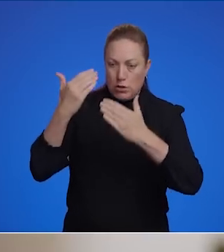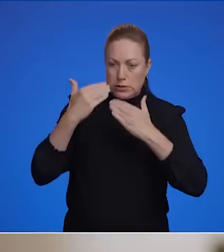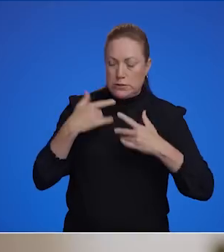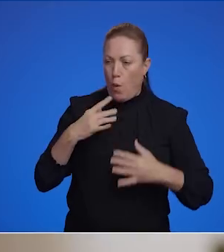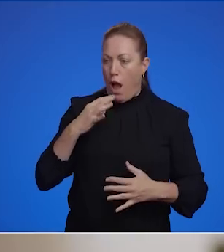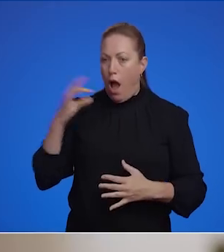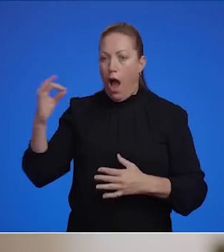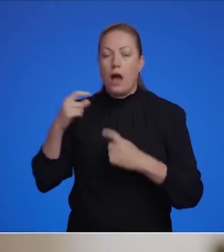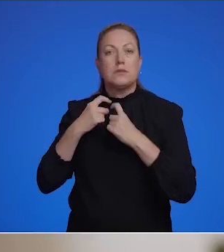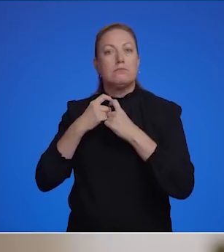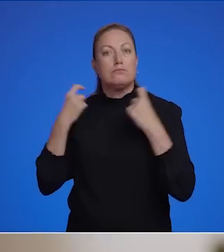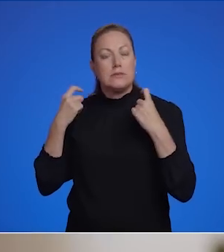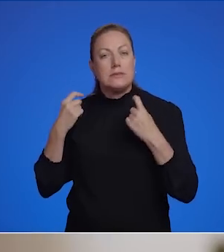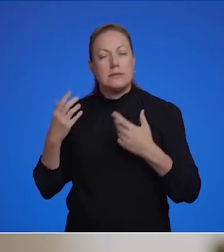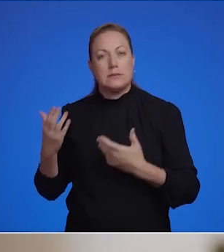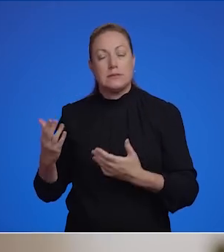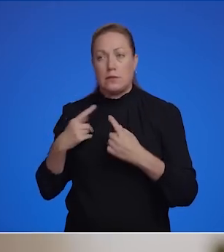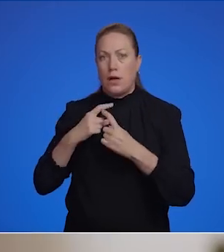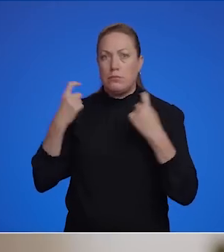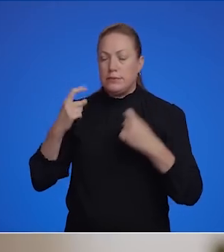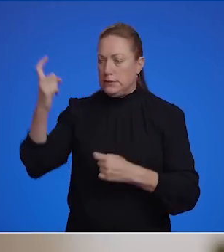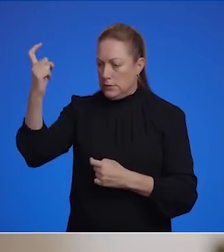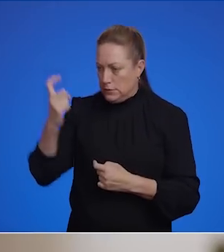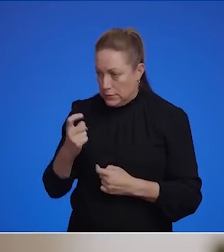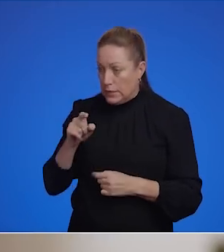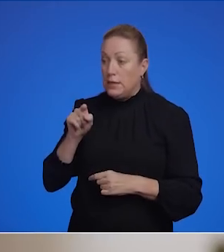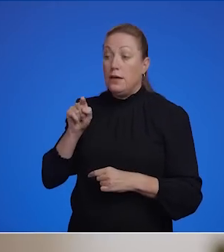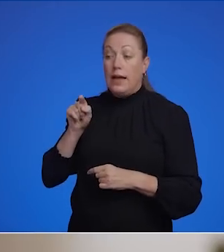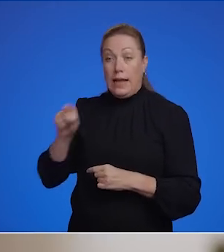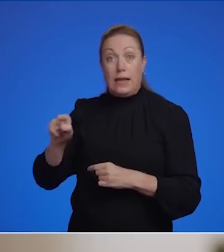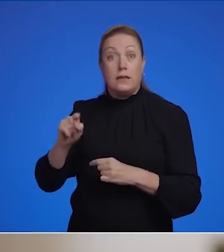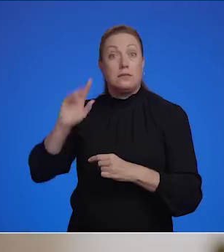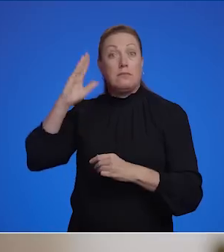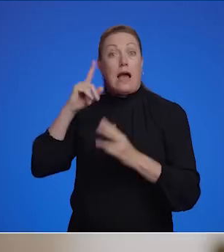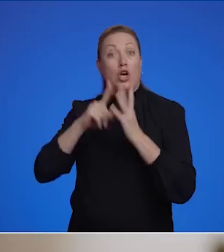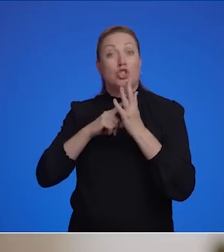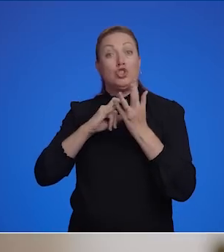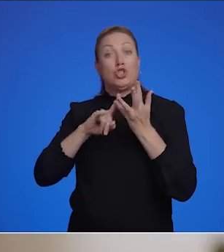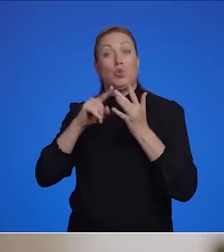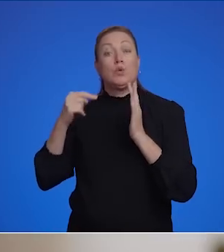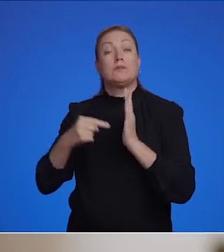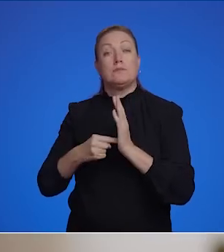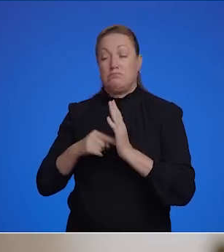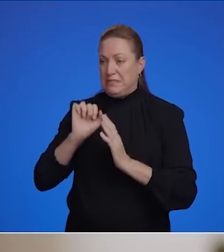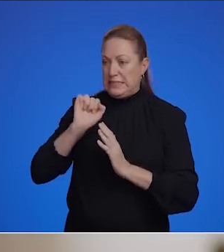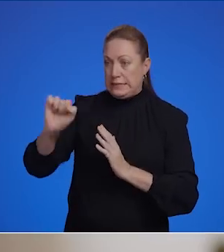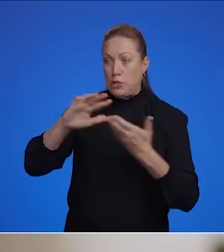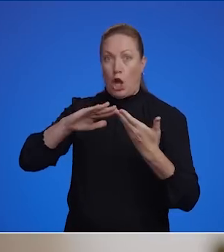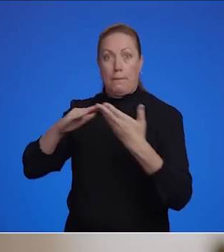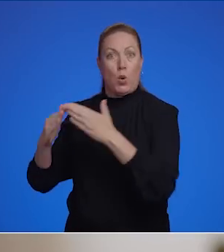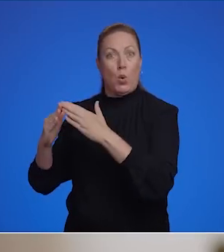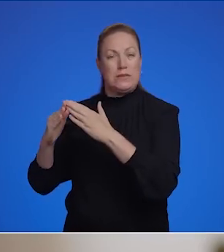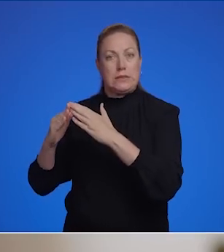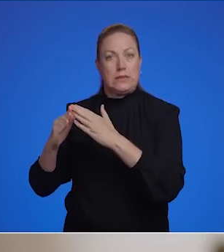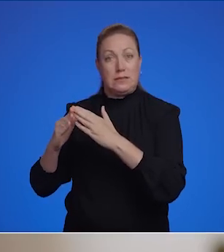The priest who answered his request had a personal history with Höss. Father Lone was a Jesuit whose entire community had perished in